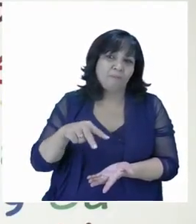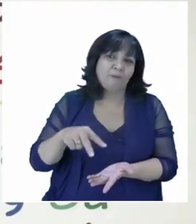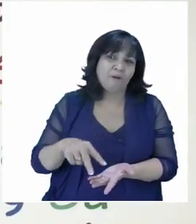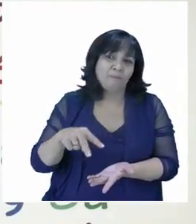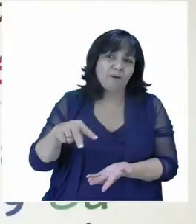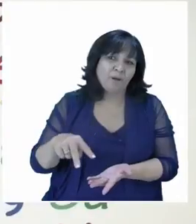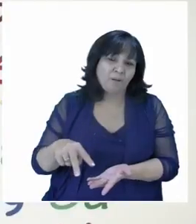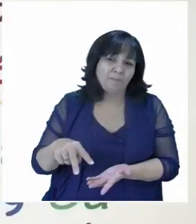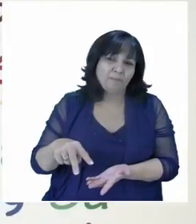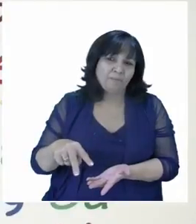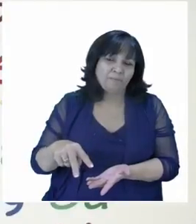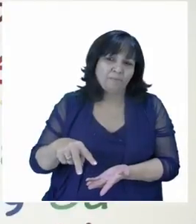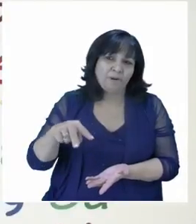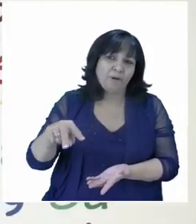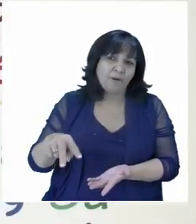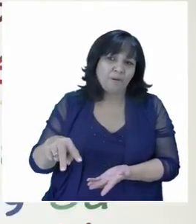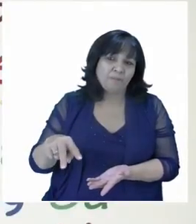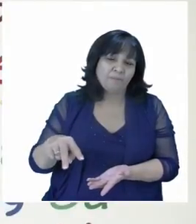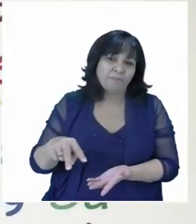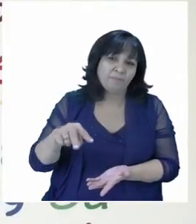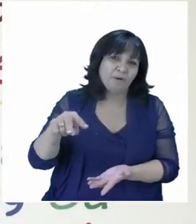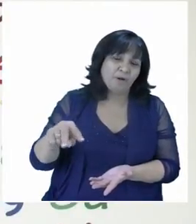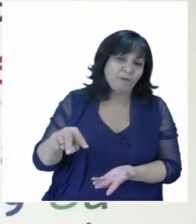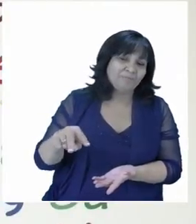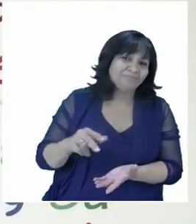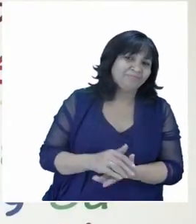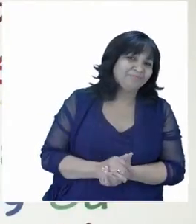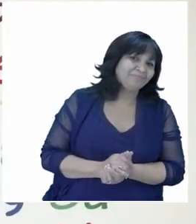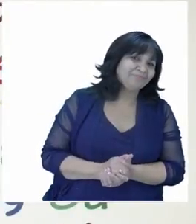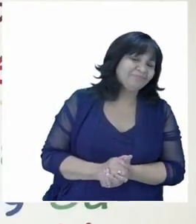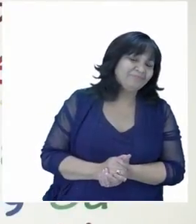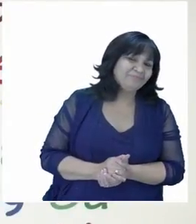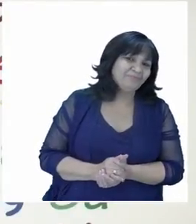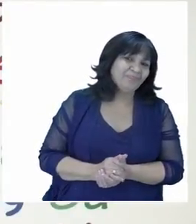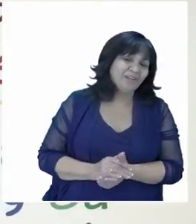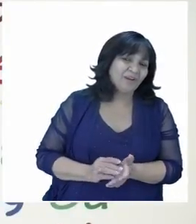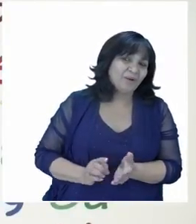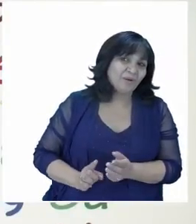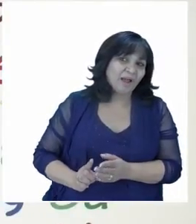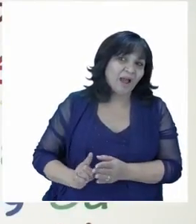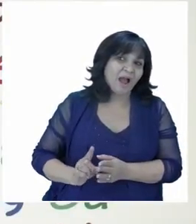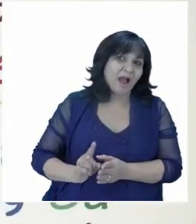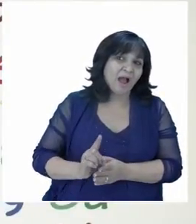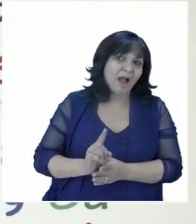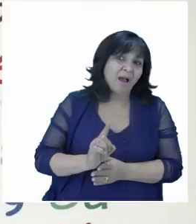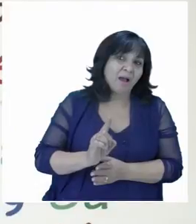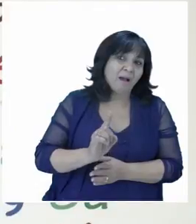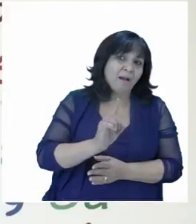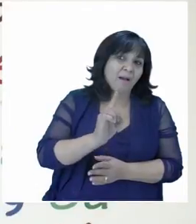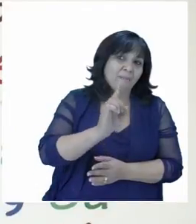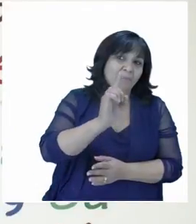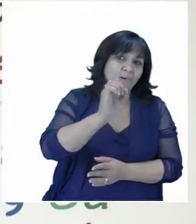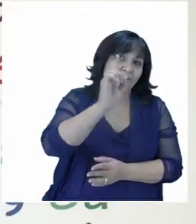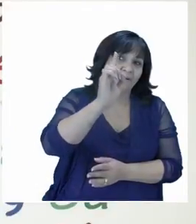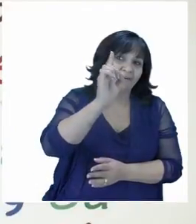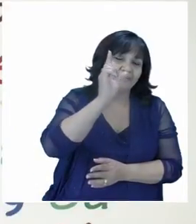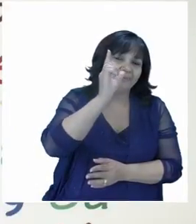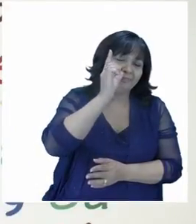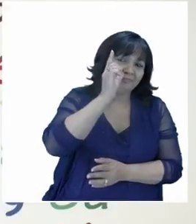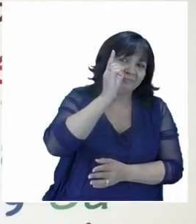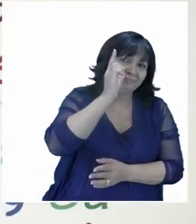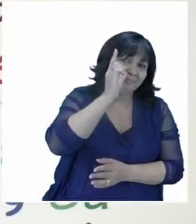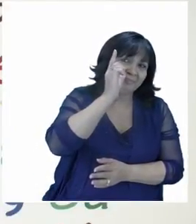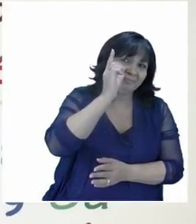hop, hop, hop. Ooh, now we're going up. I'm sure you are also going up in yours. Hop,